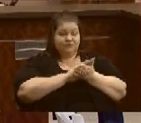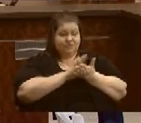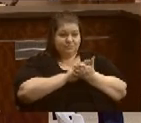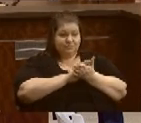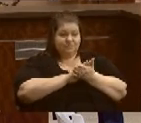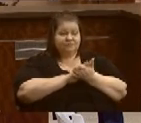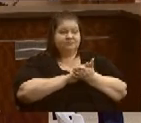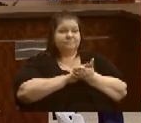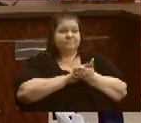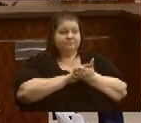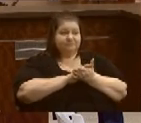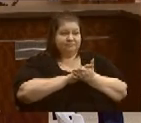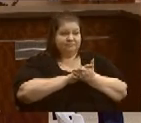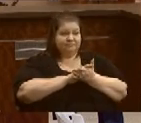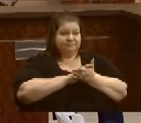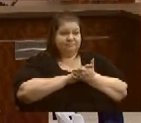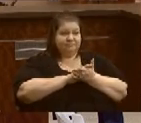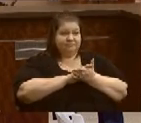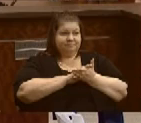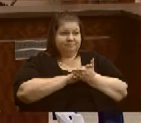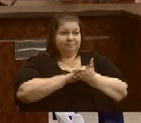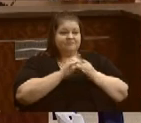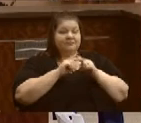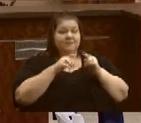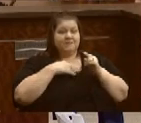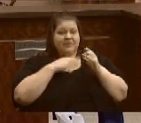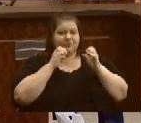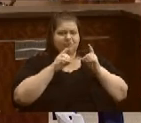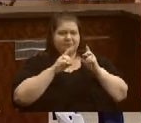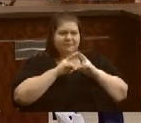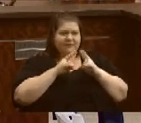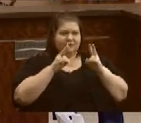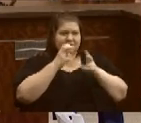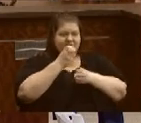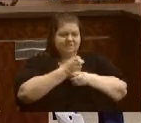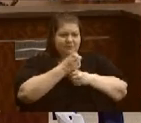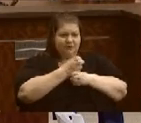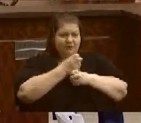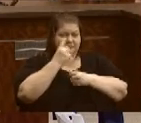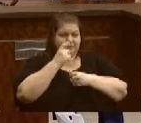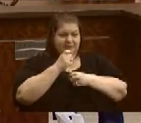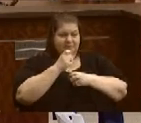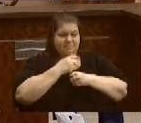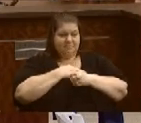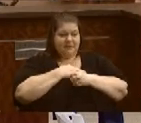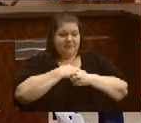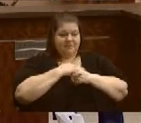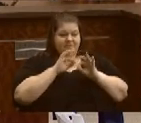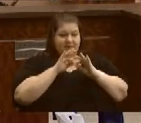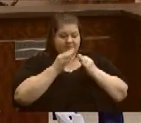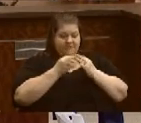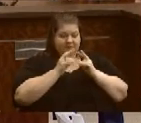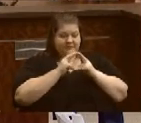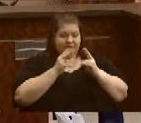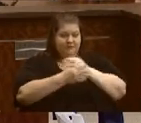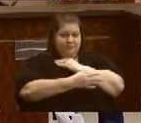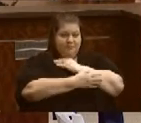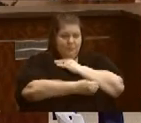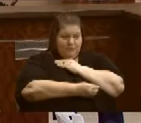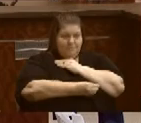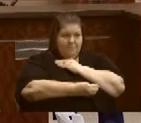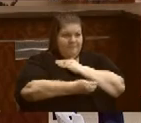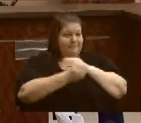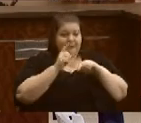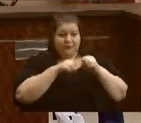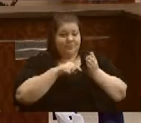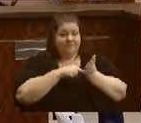pediatrician, but my education was very difficult because my father was very poor and I didn't find the books, didn't have